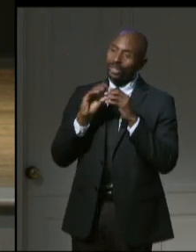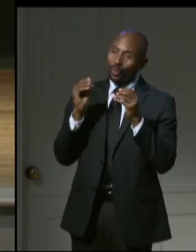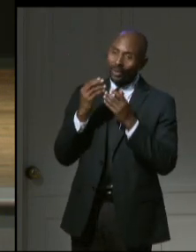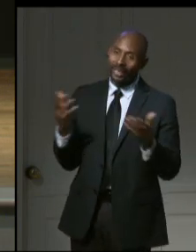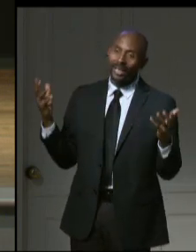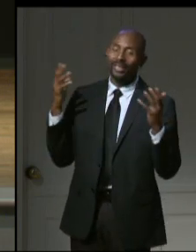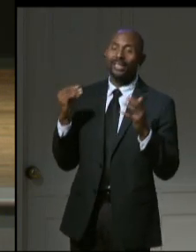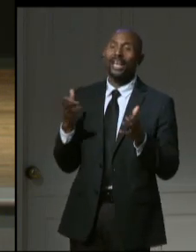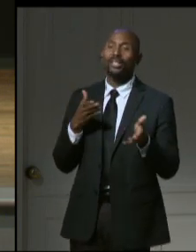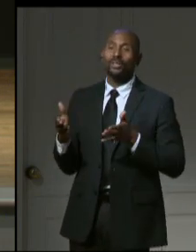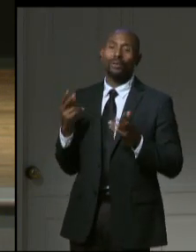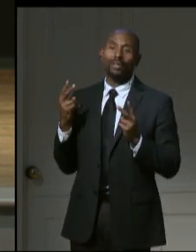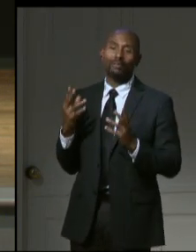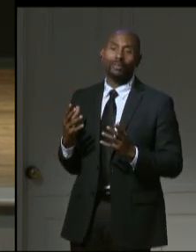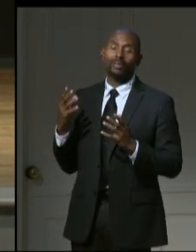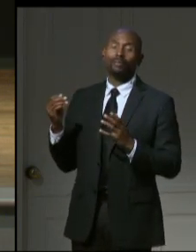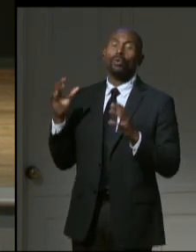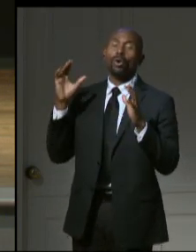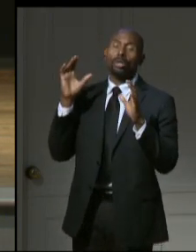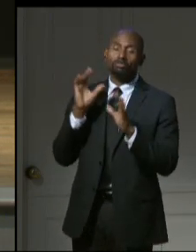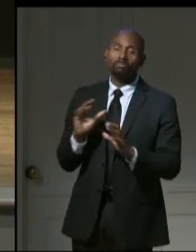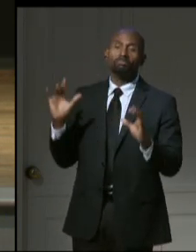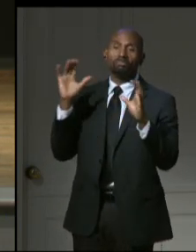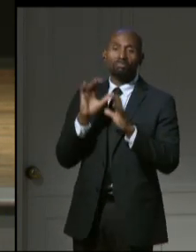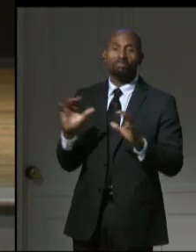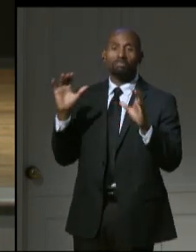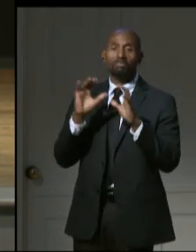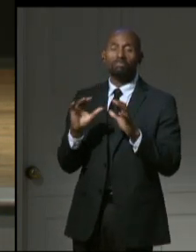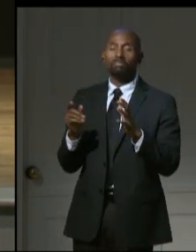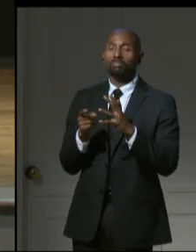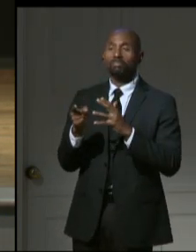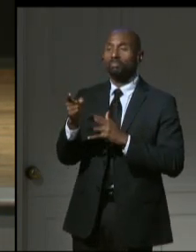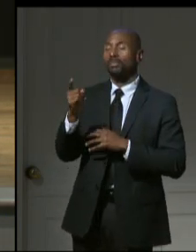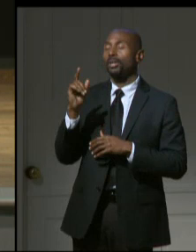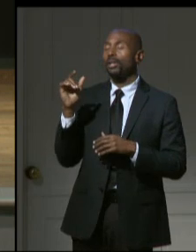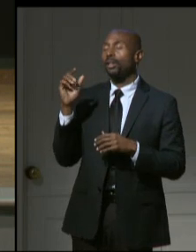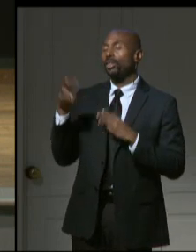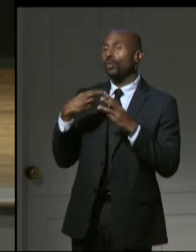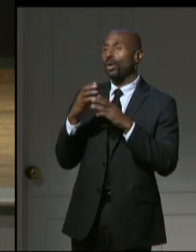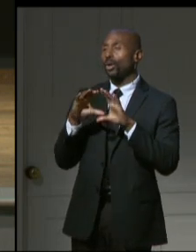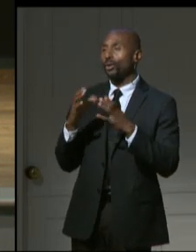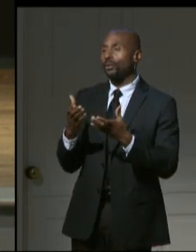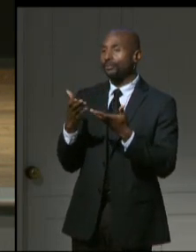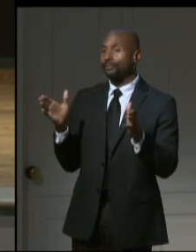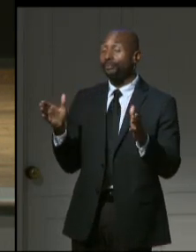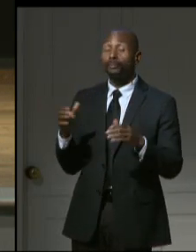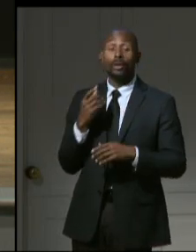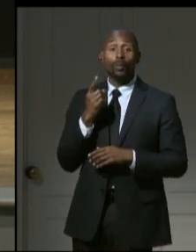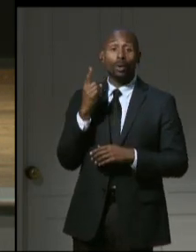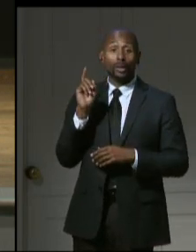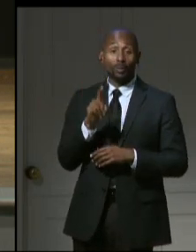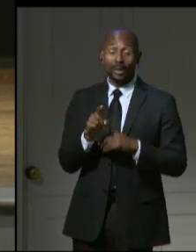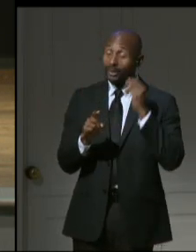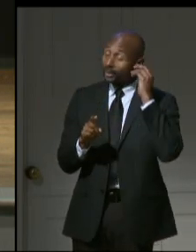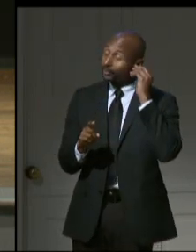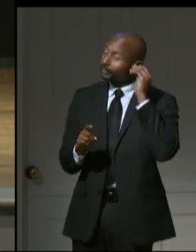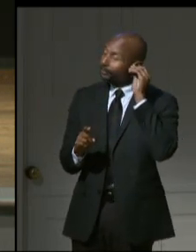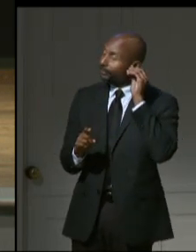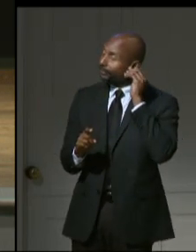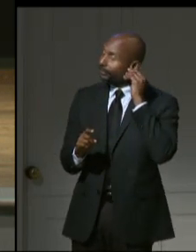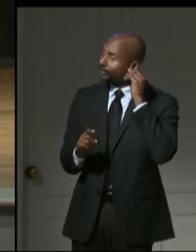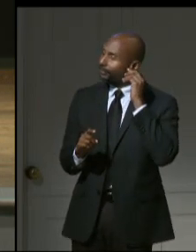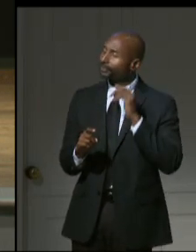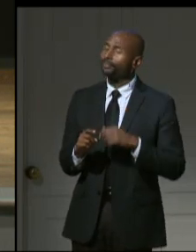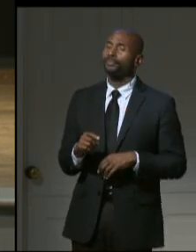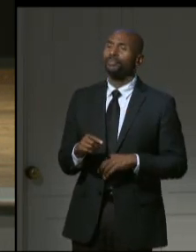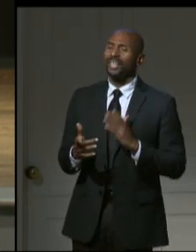in exploring the world. One question I wanted to ask is, how has technology